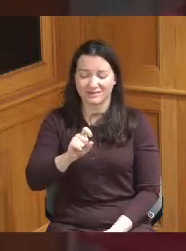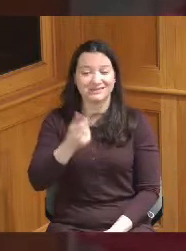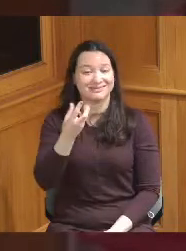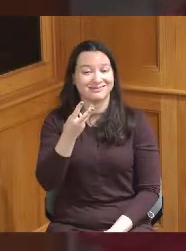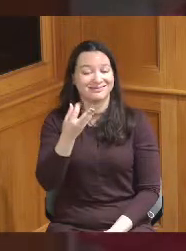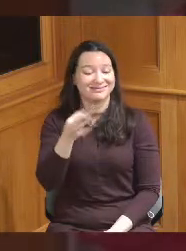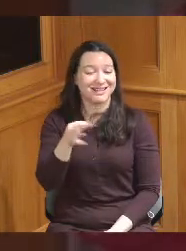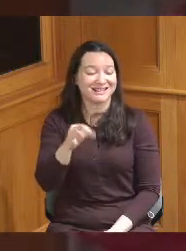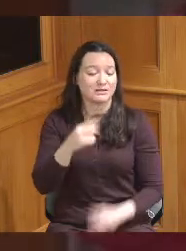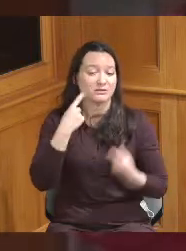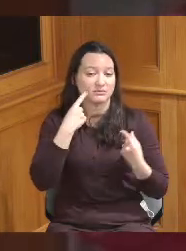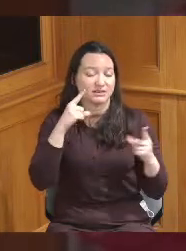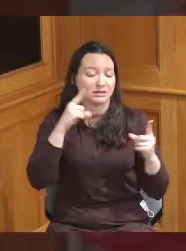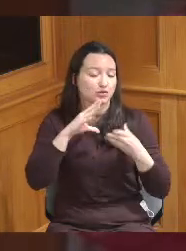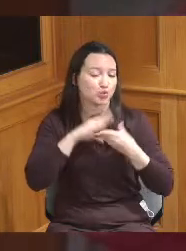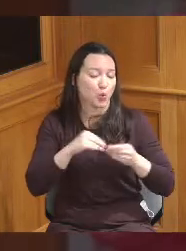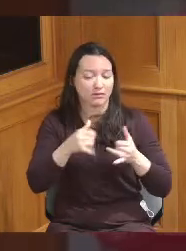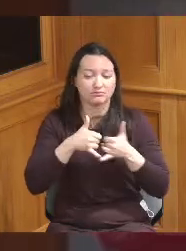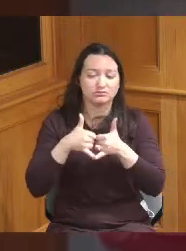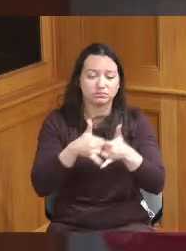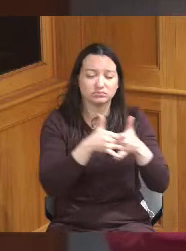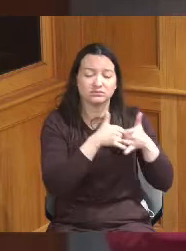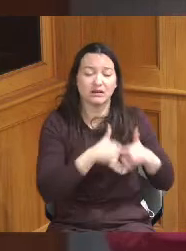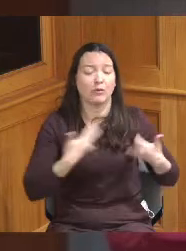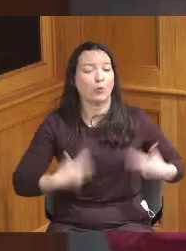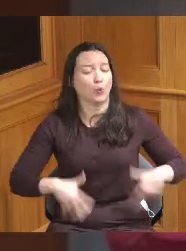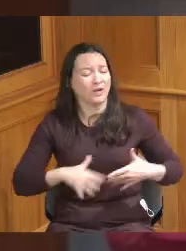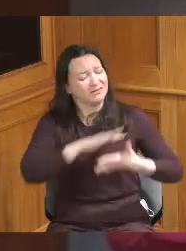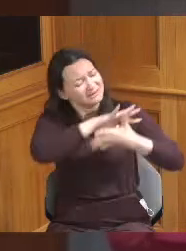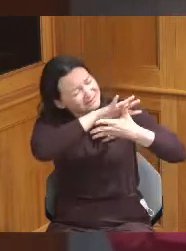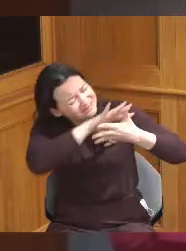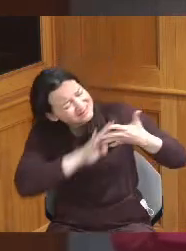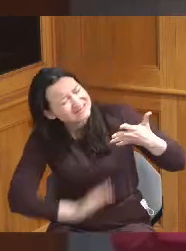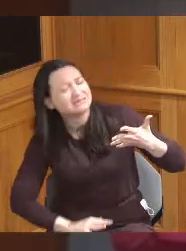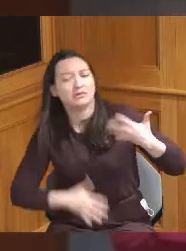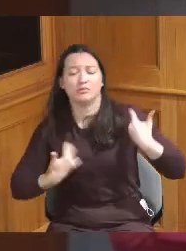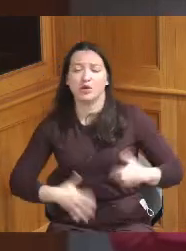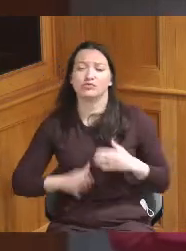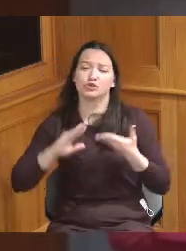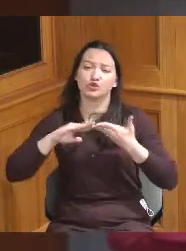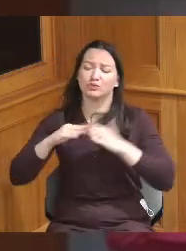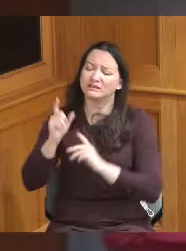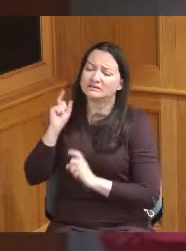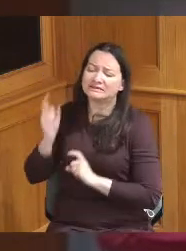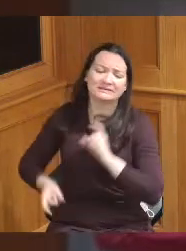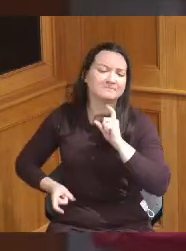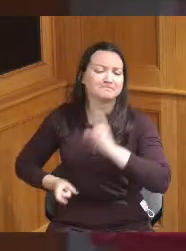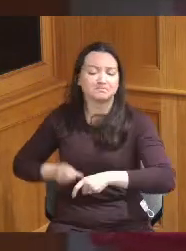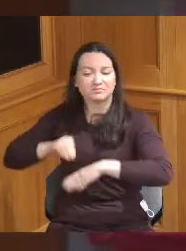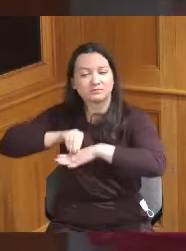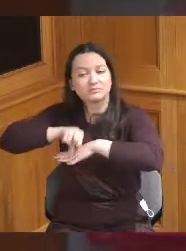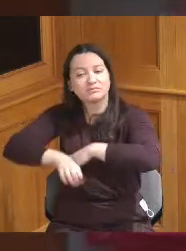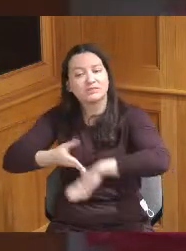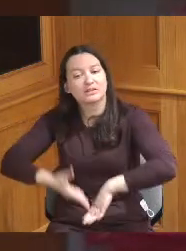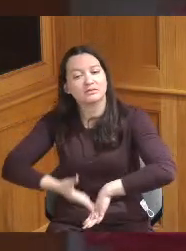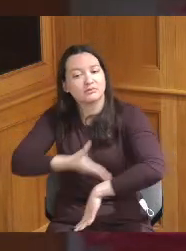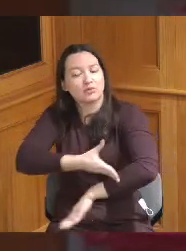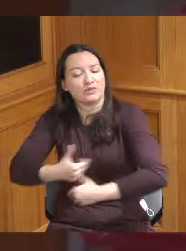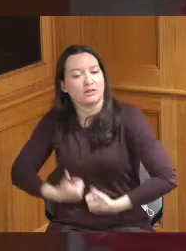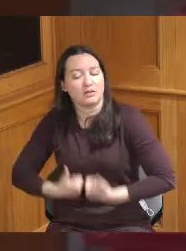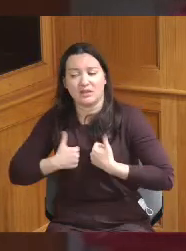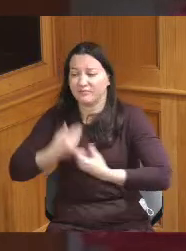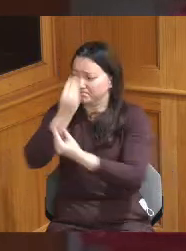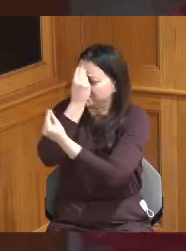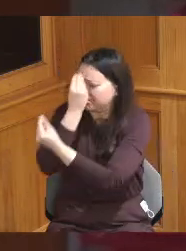Story honoree. And whereas Mr. Butts, through all of his community giving, has bettered lives by letting others